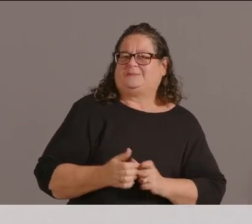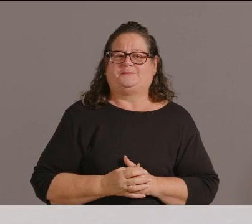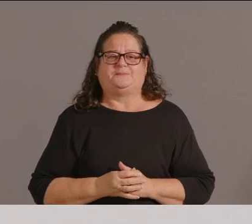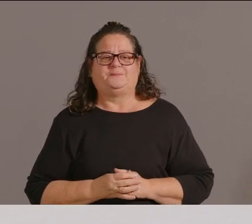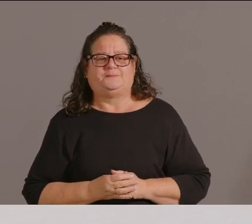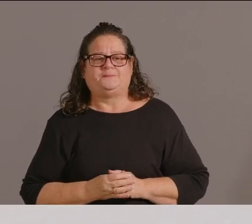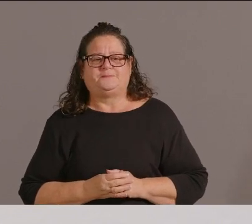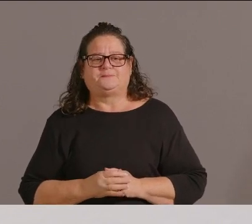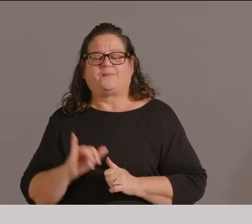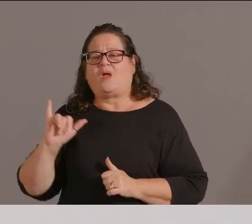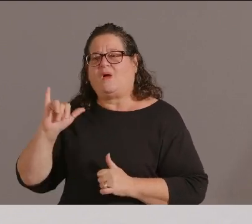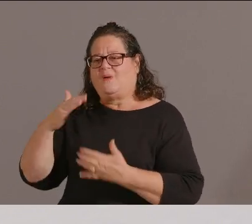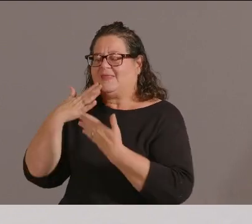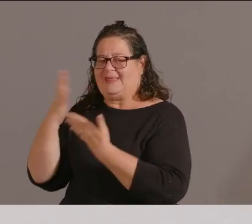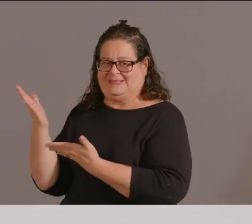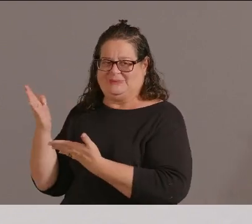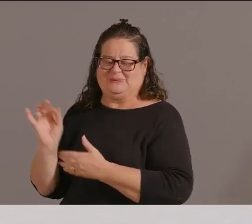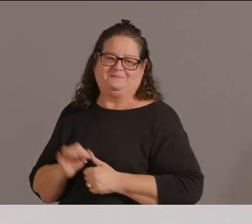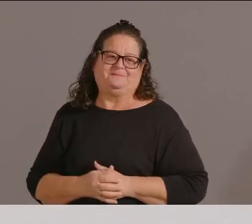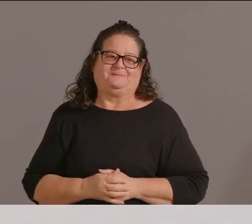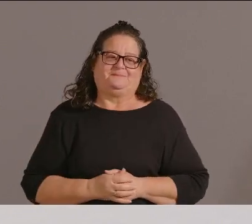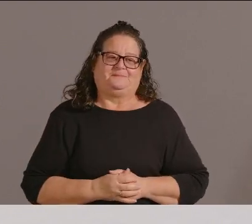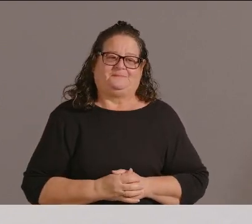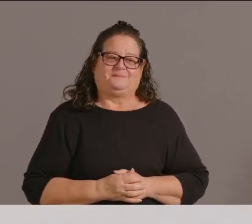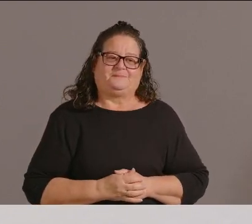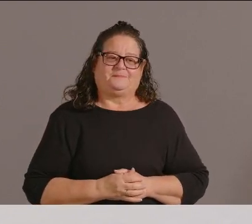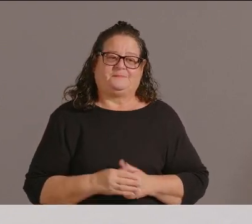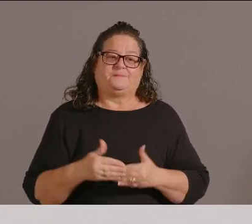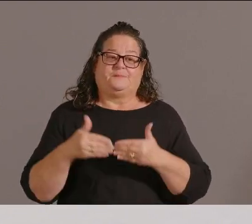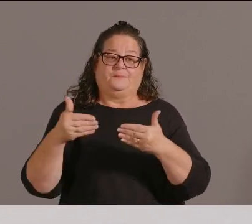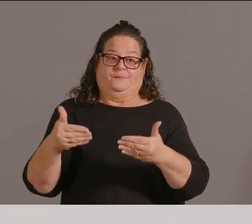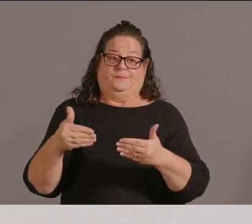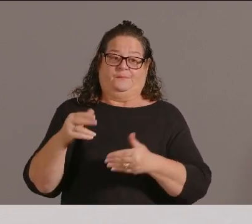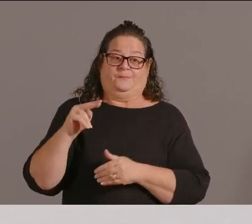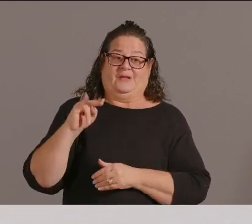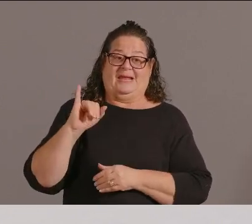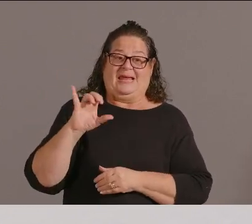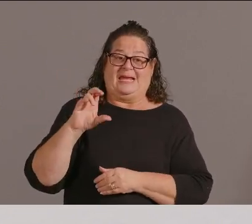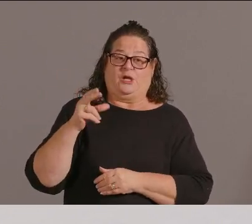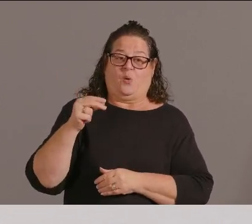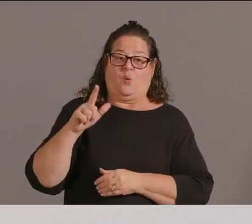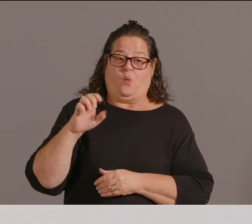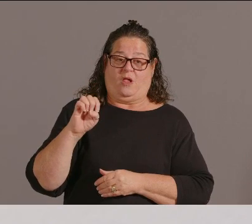Thank you. You're welcome. Nicole Garcia. Hi, Nicole.